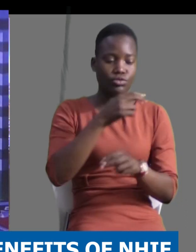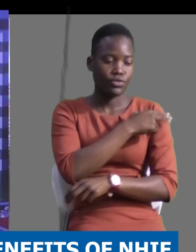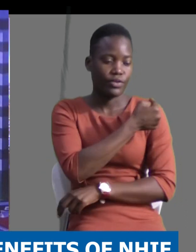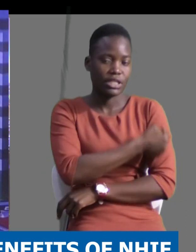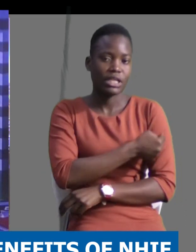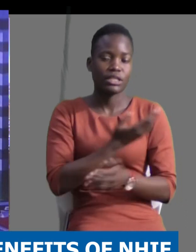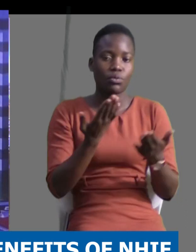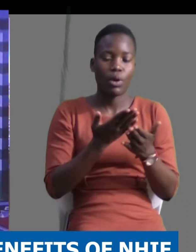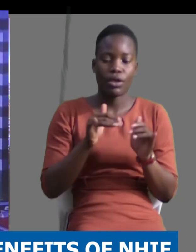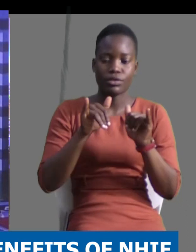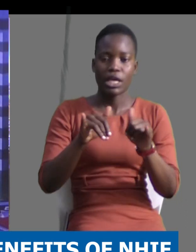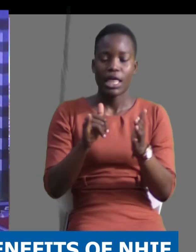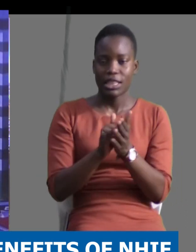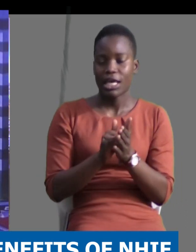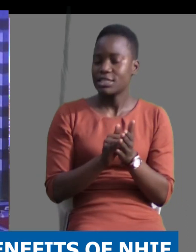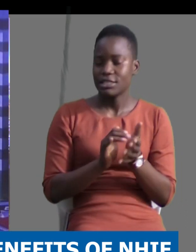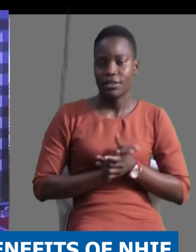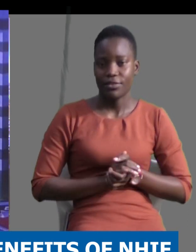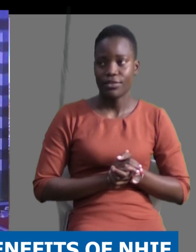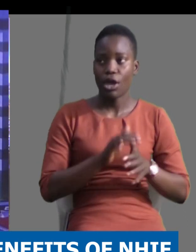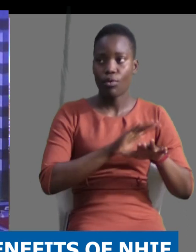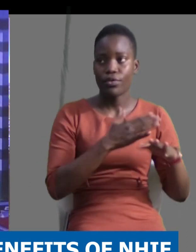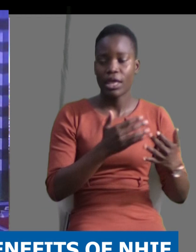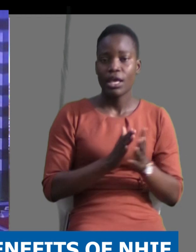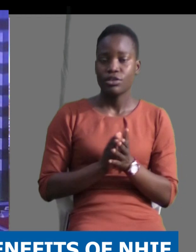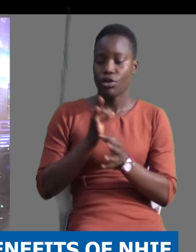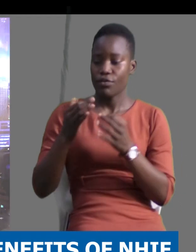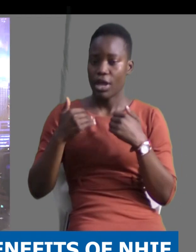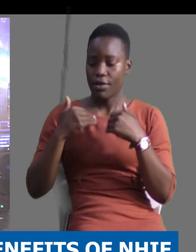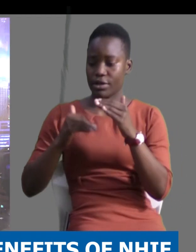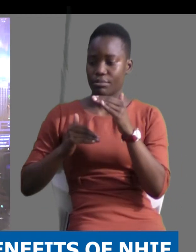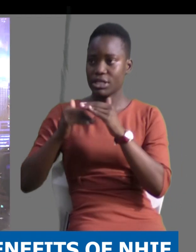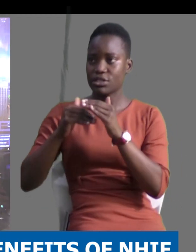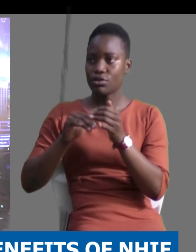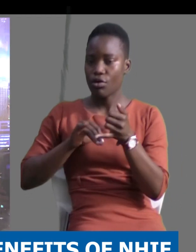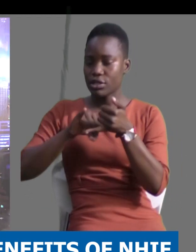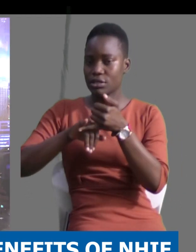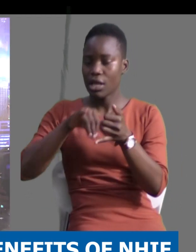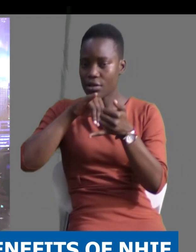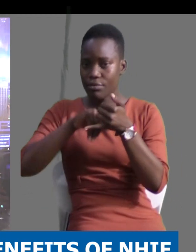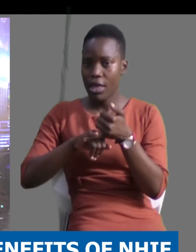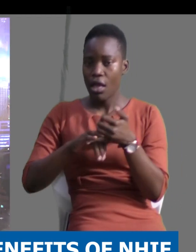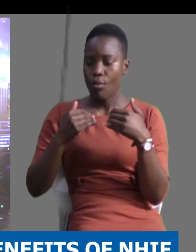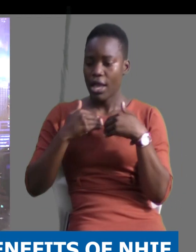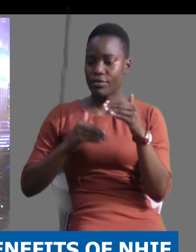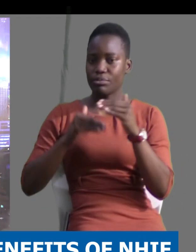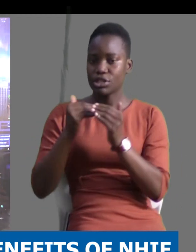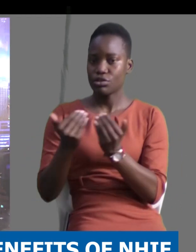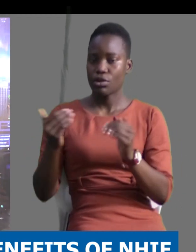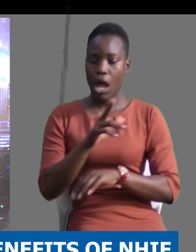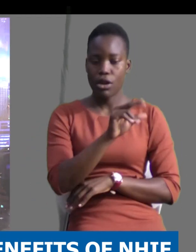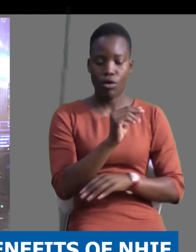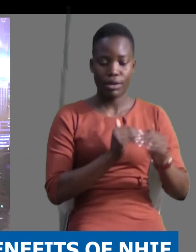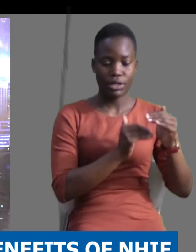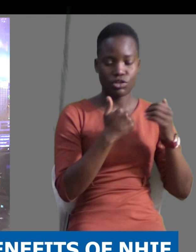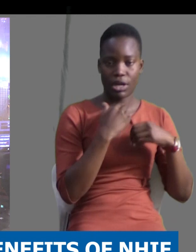and they choose facilities within where you stay. Oh, that's interesting. If there is limitation on spouses, is there limitations on children? No,